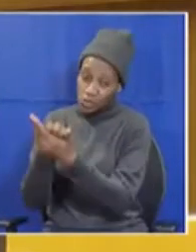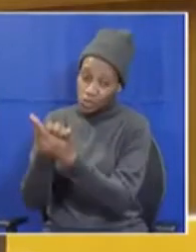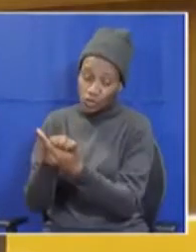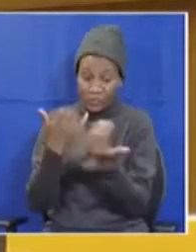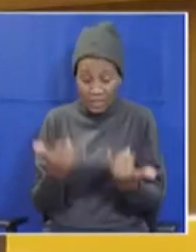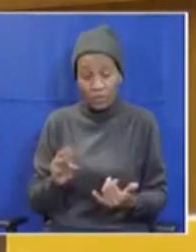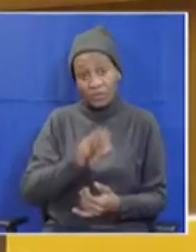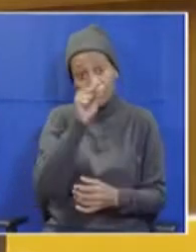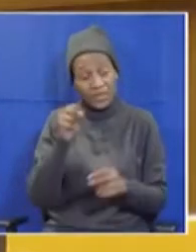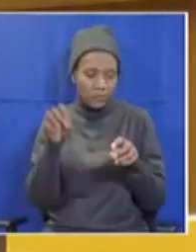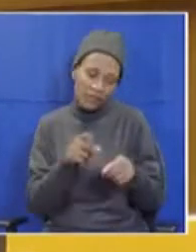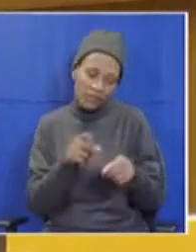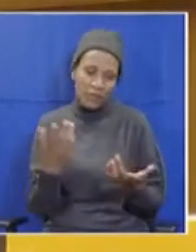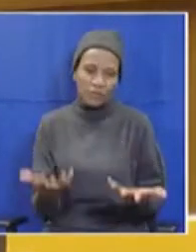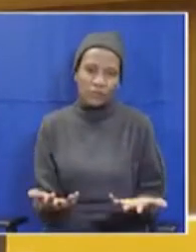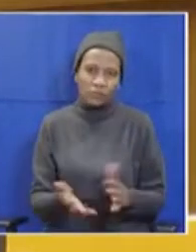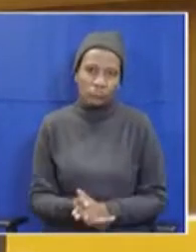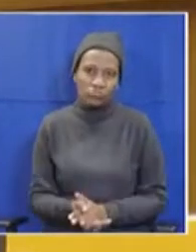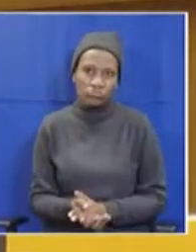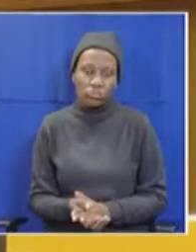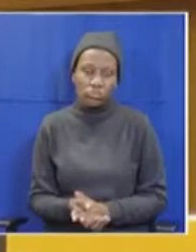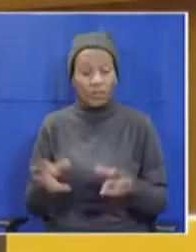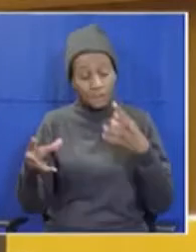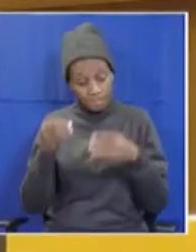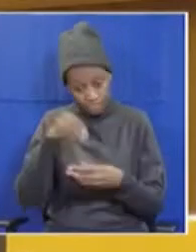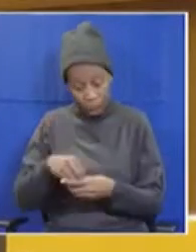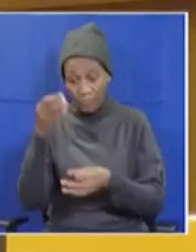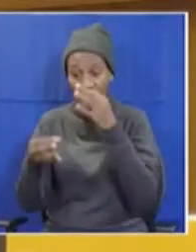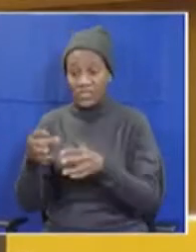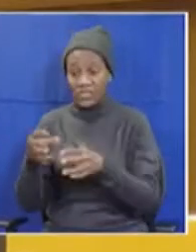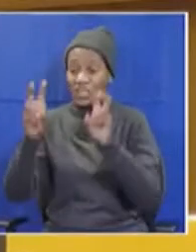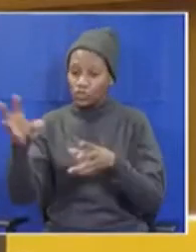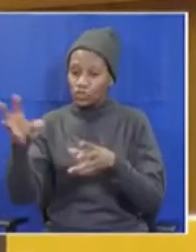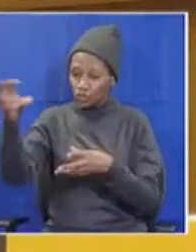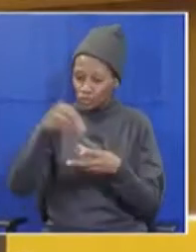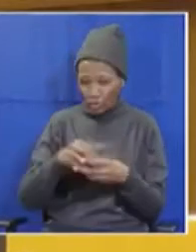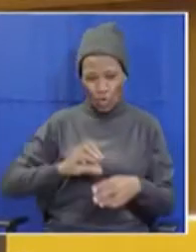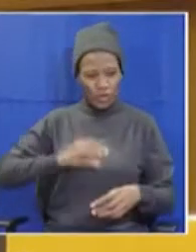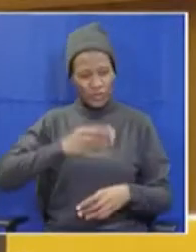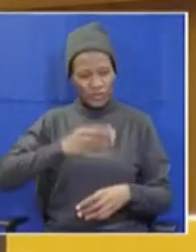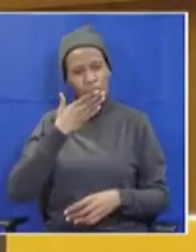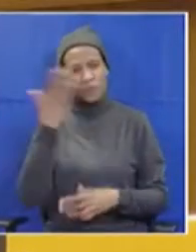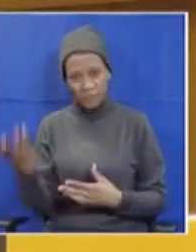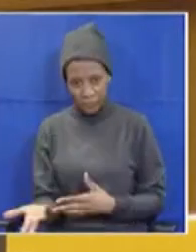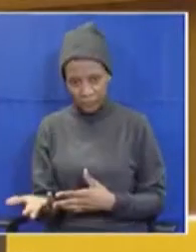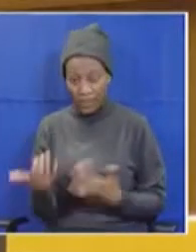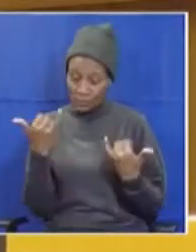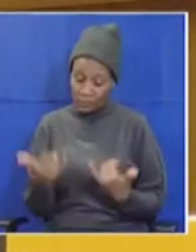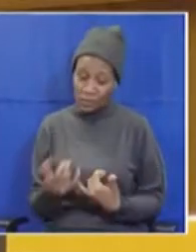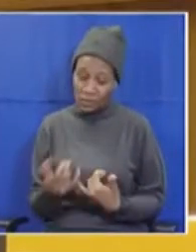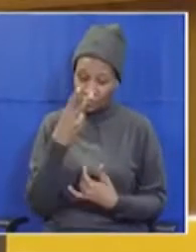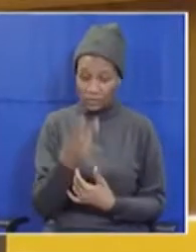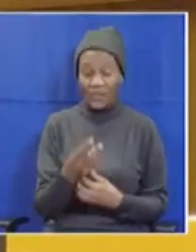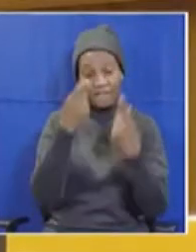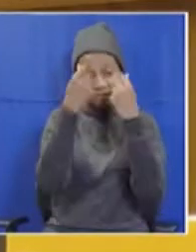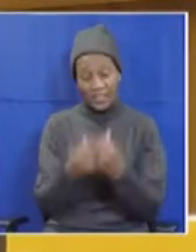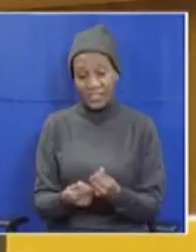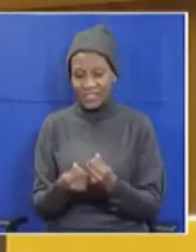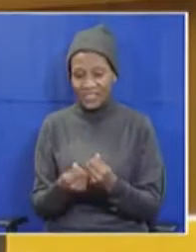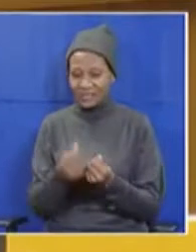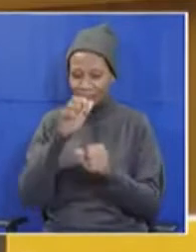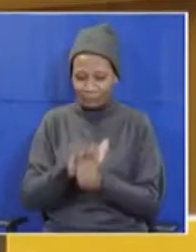is in. It also has to do with political issues and confidence, which has led to a major financial